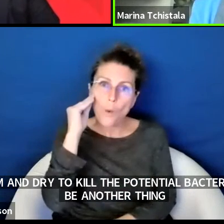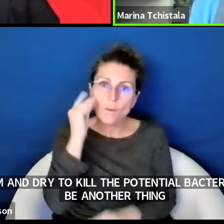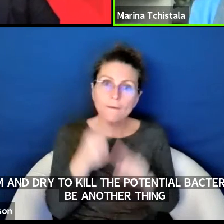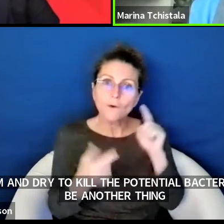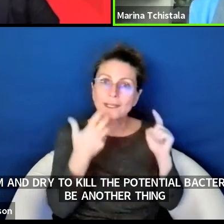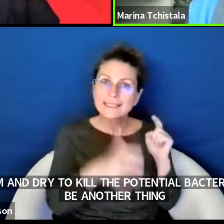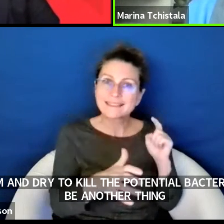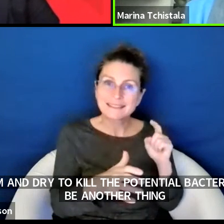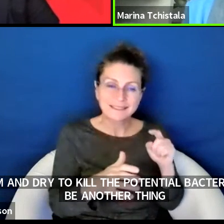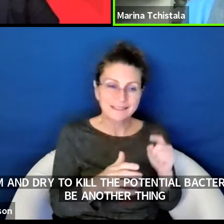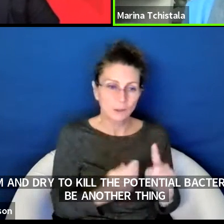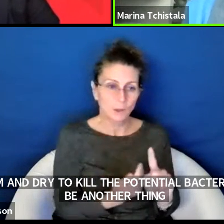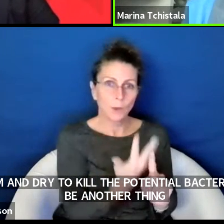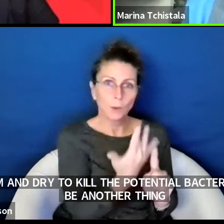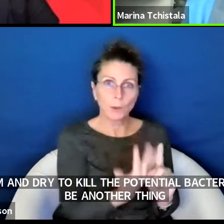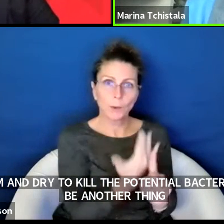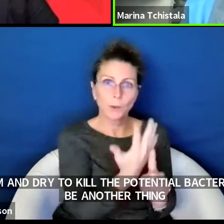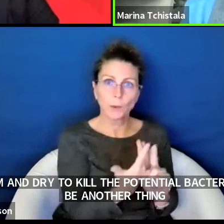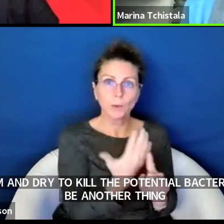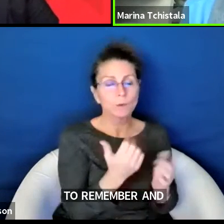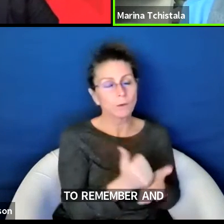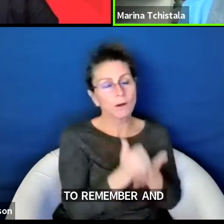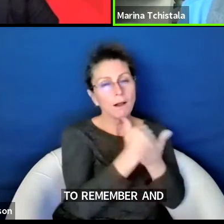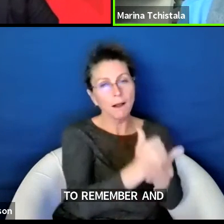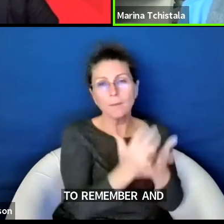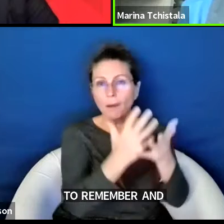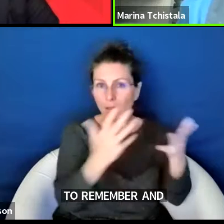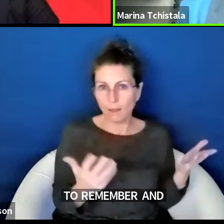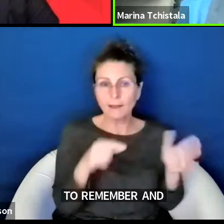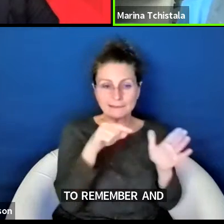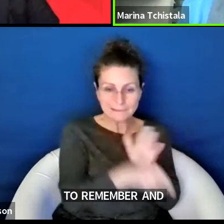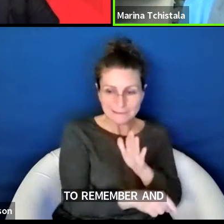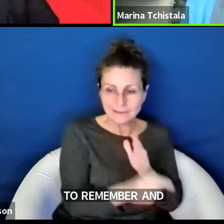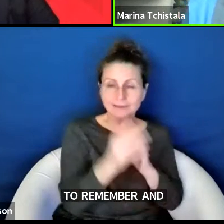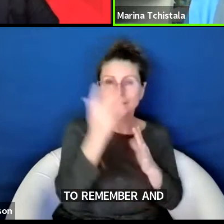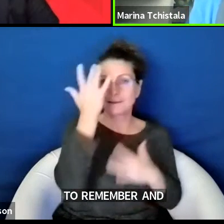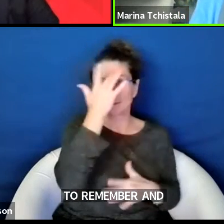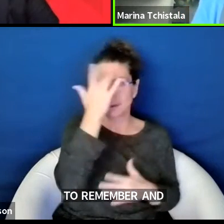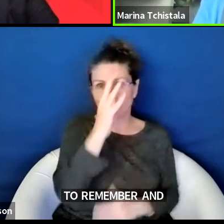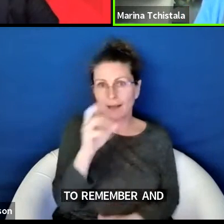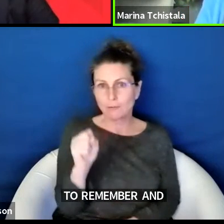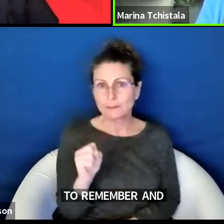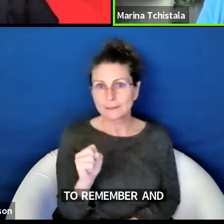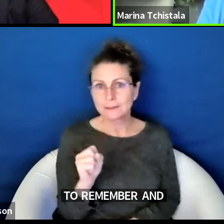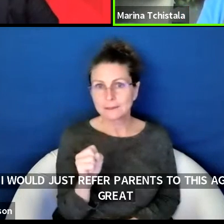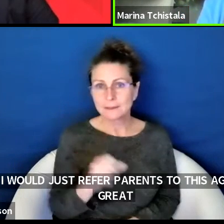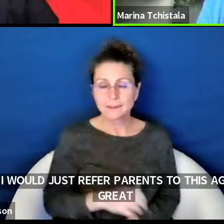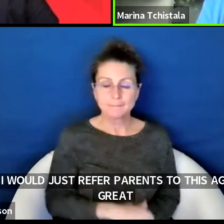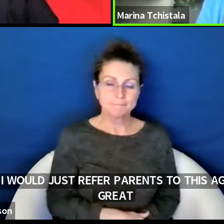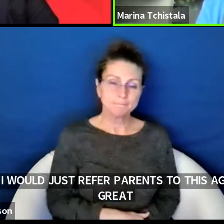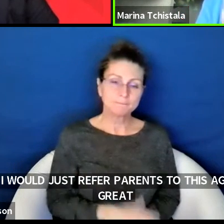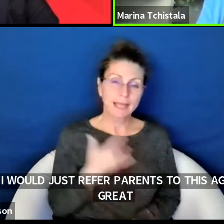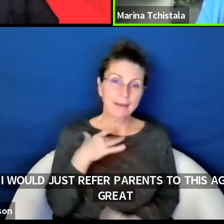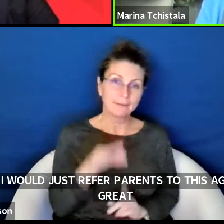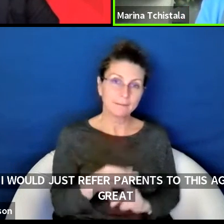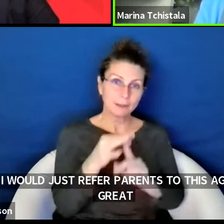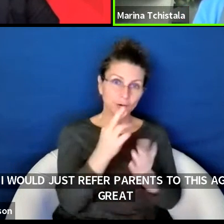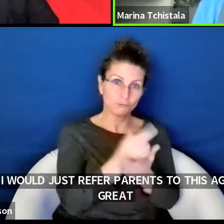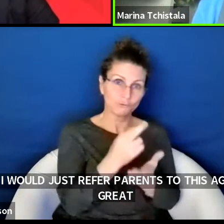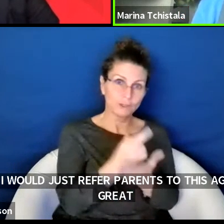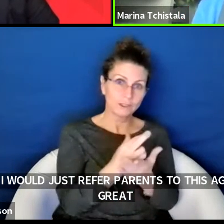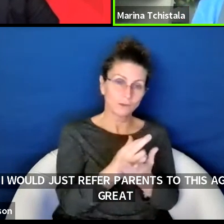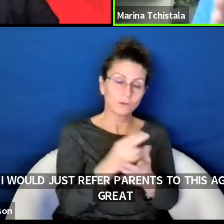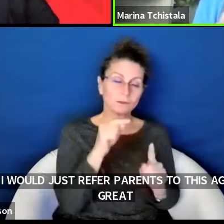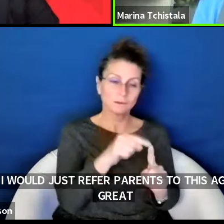refer parents to this again, to this great collection of resources for parents, which is under, repeat